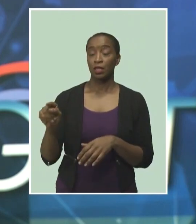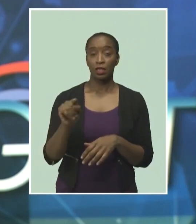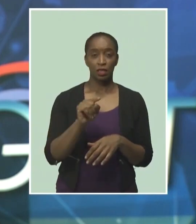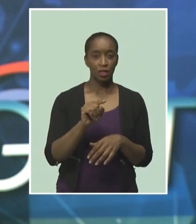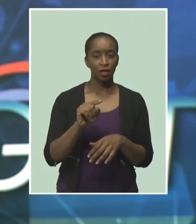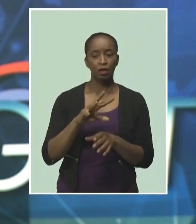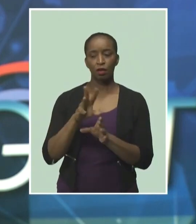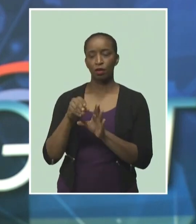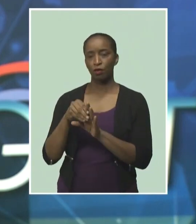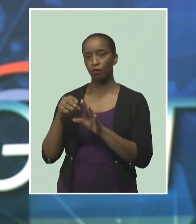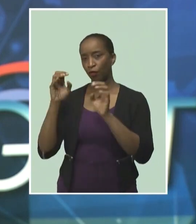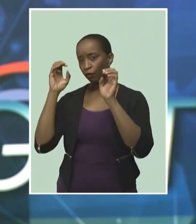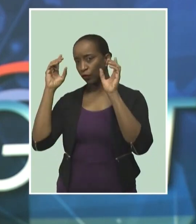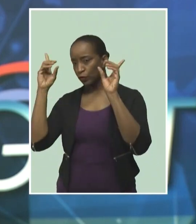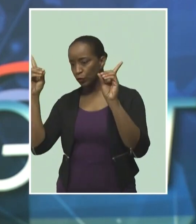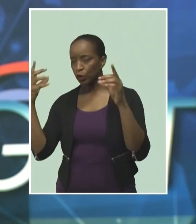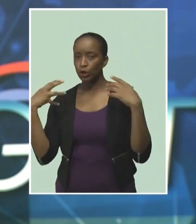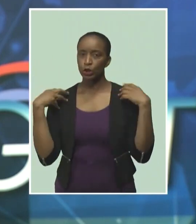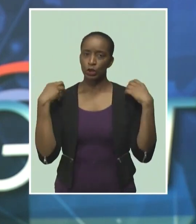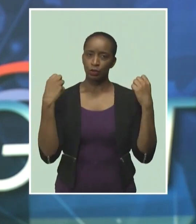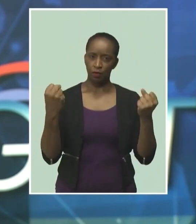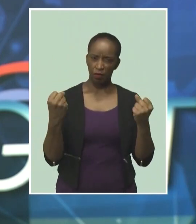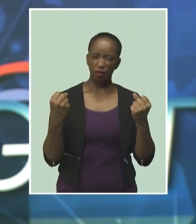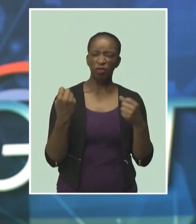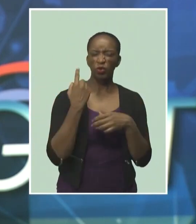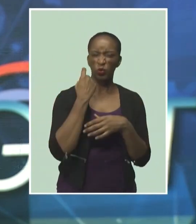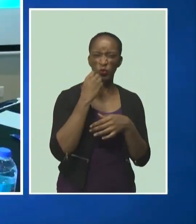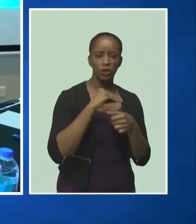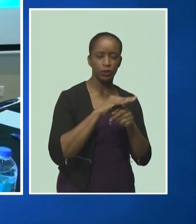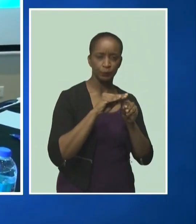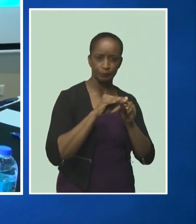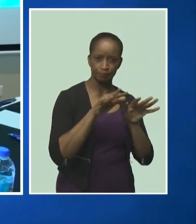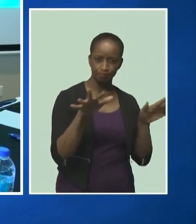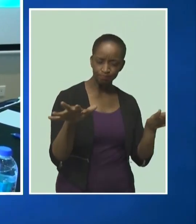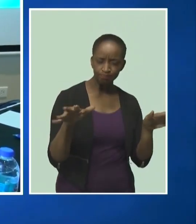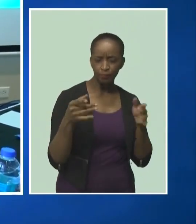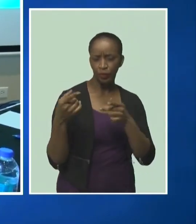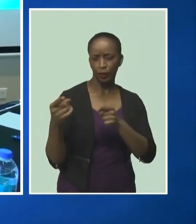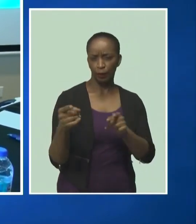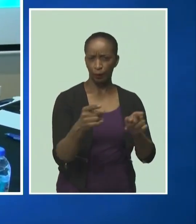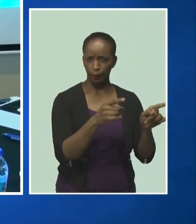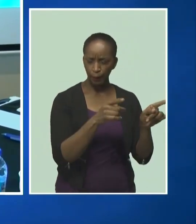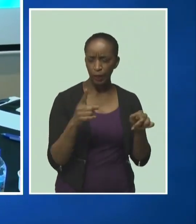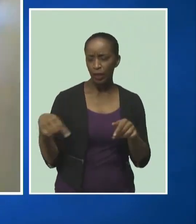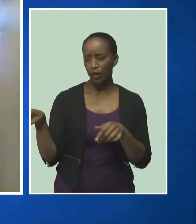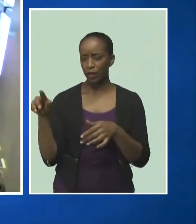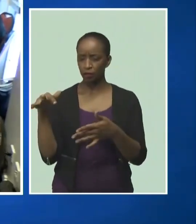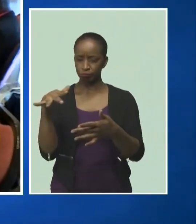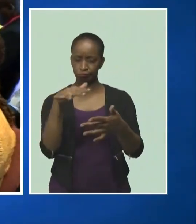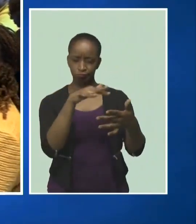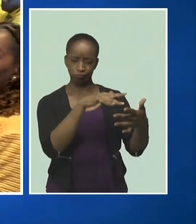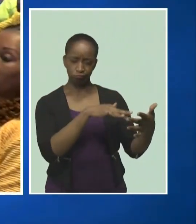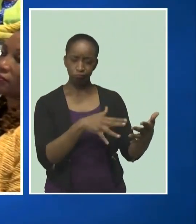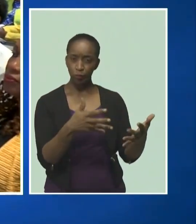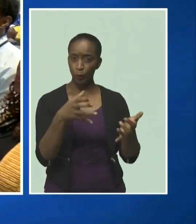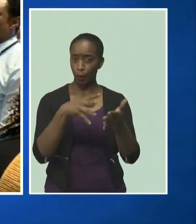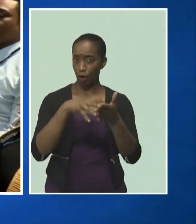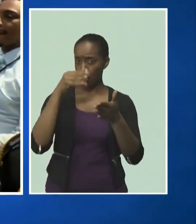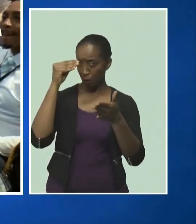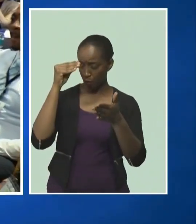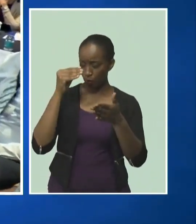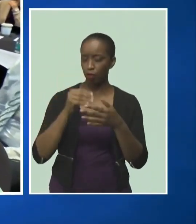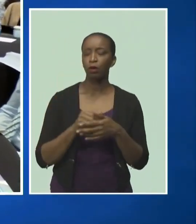lessons learned during the COVID-19 pandemic. The United States Agency for International Development, in collaboration with